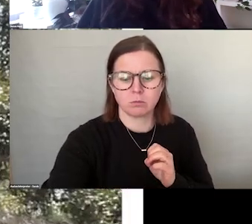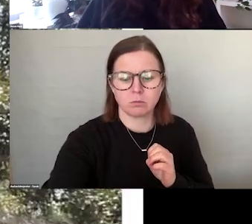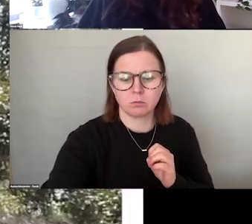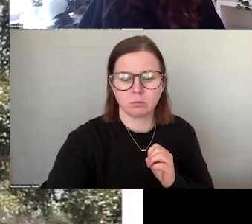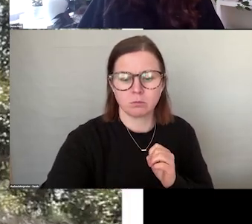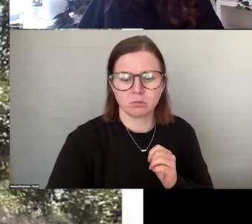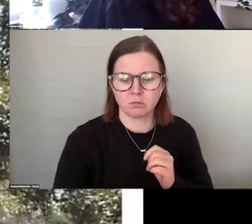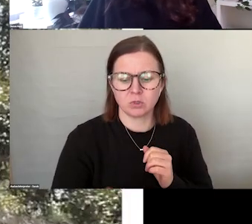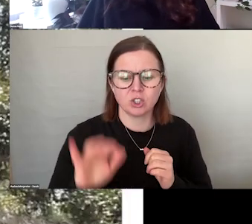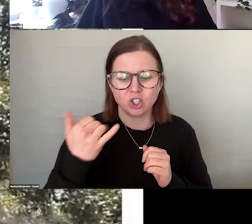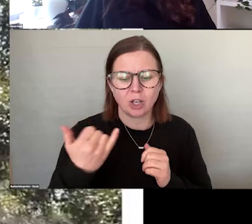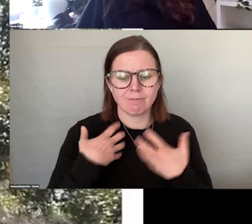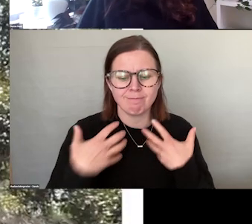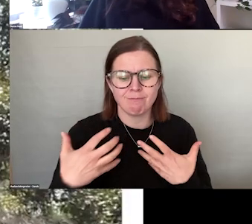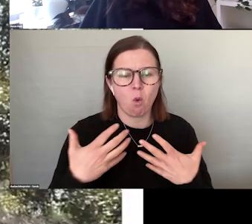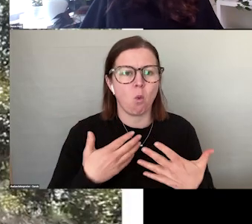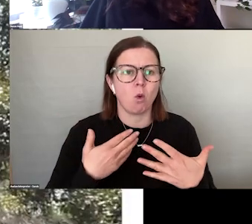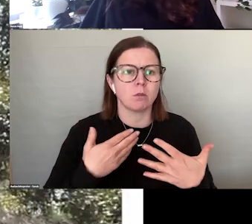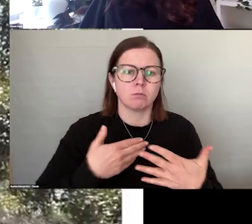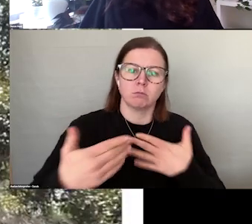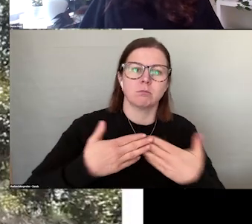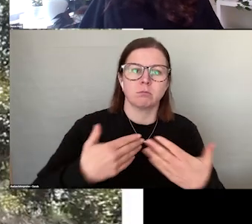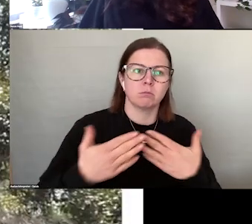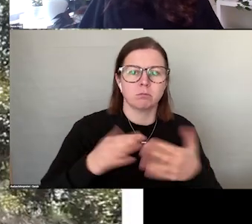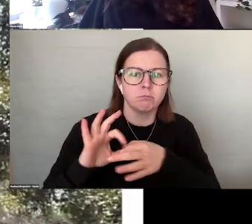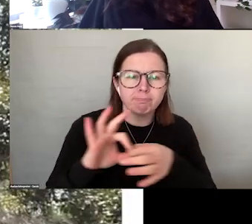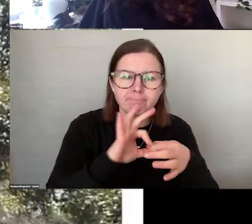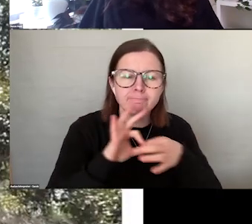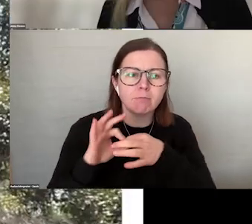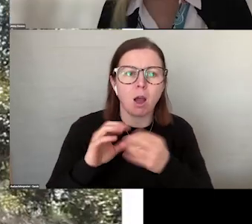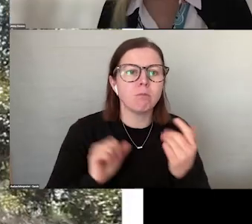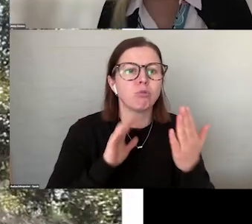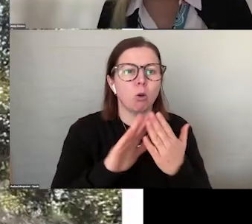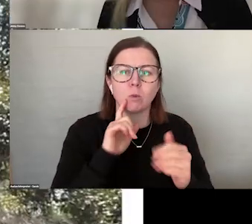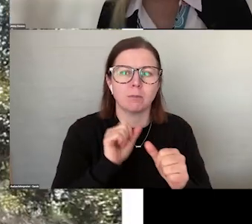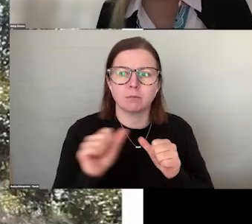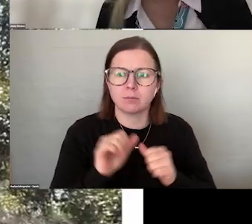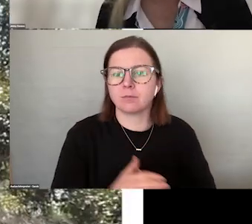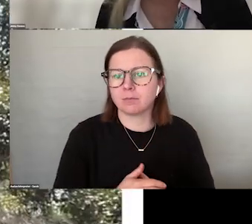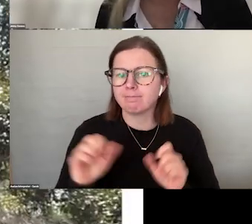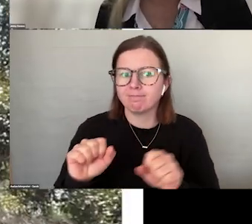just a coordinated approach would be, fantastic. That care